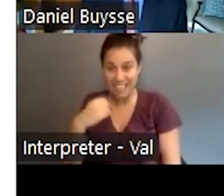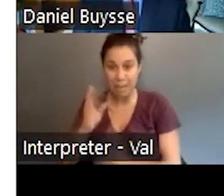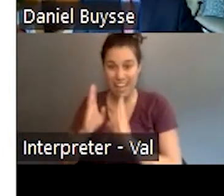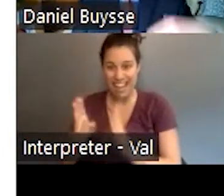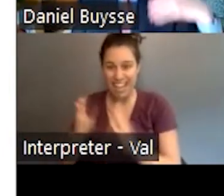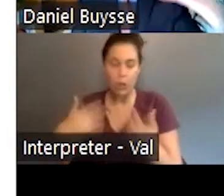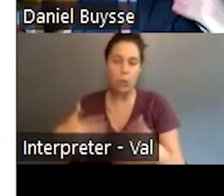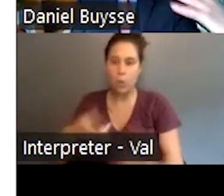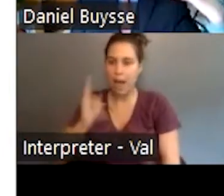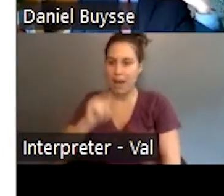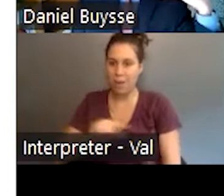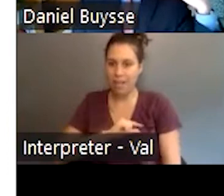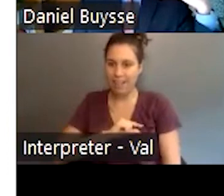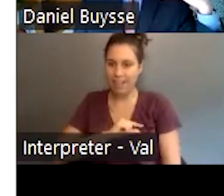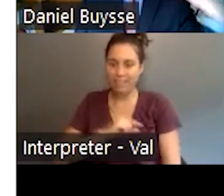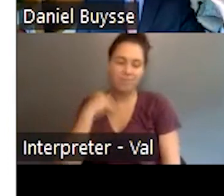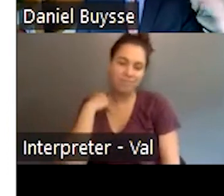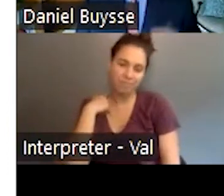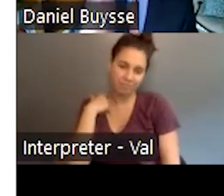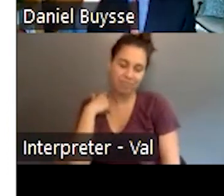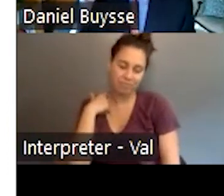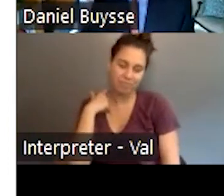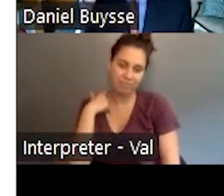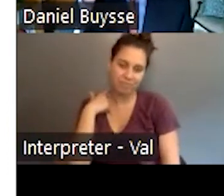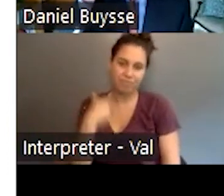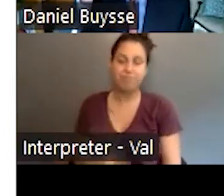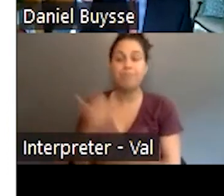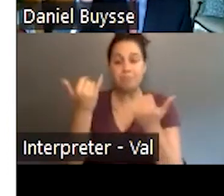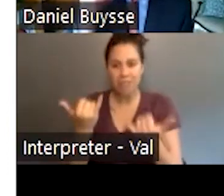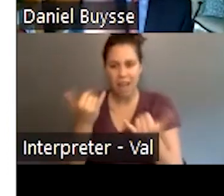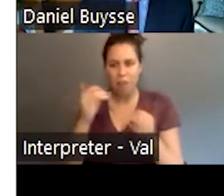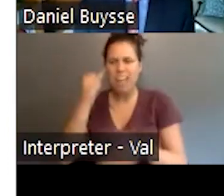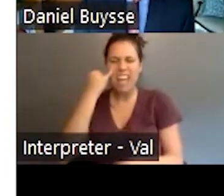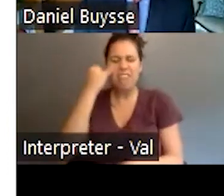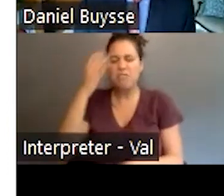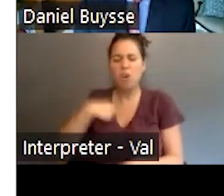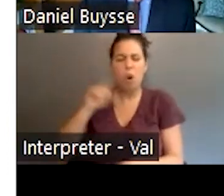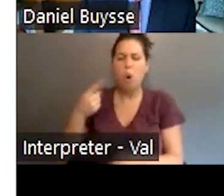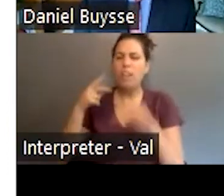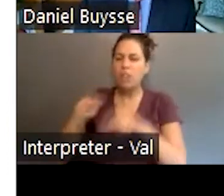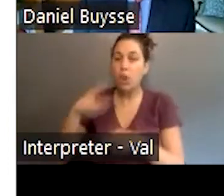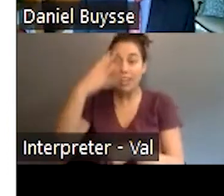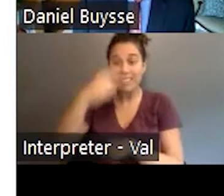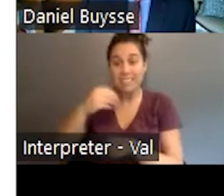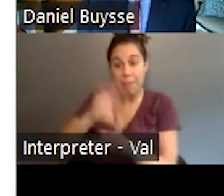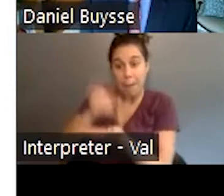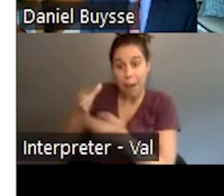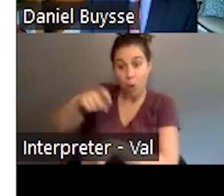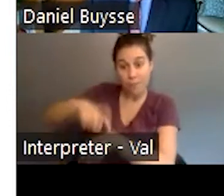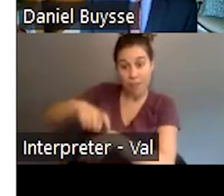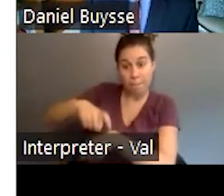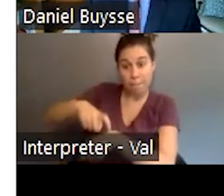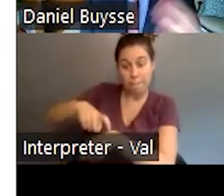duration. Now, clearly, if you were only looking at sleep duration, you would think that these 3 individuals